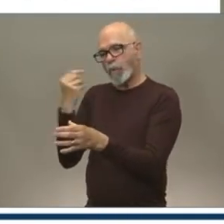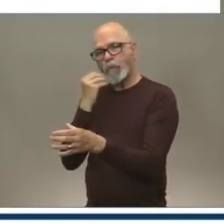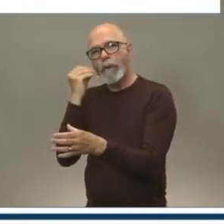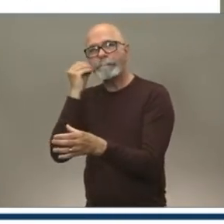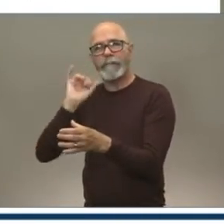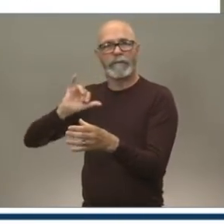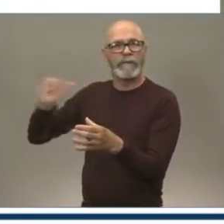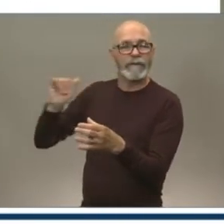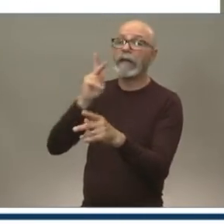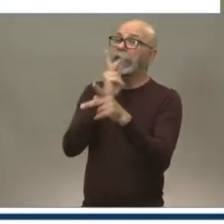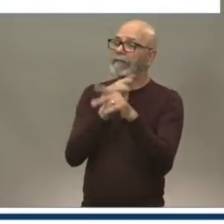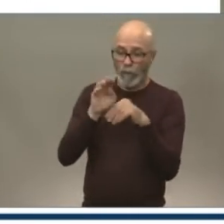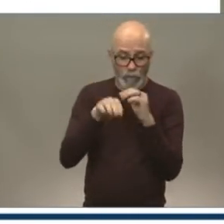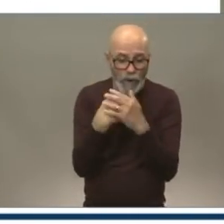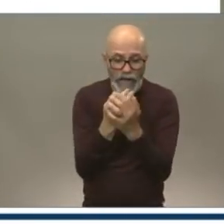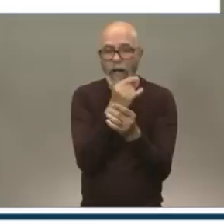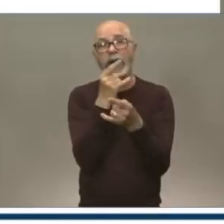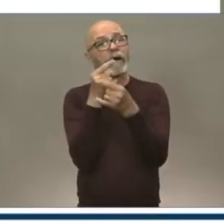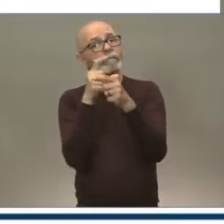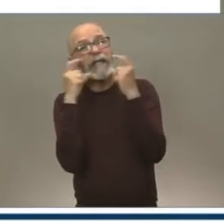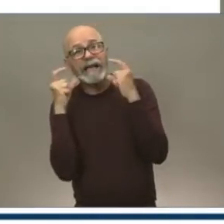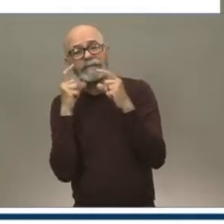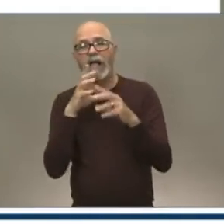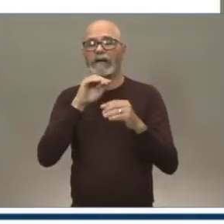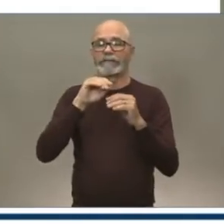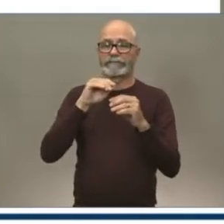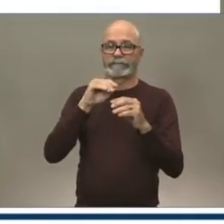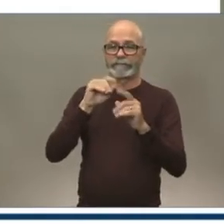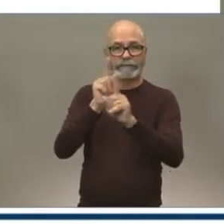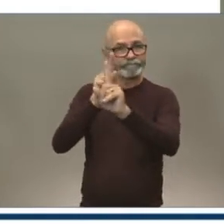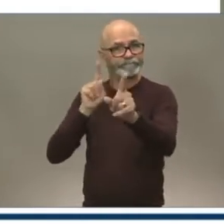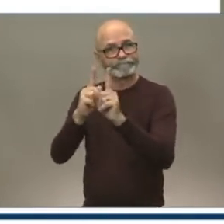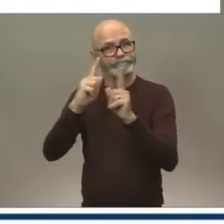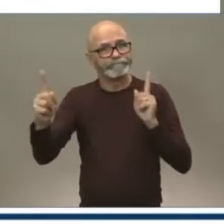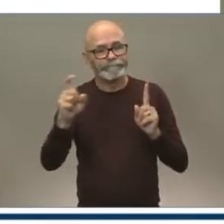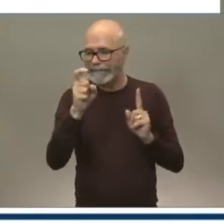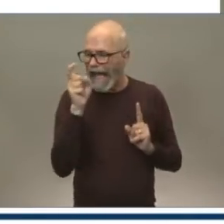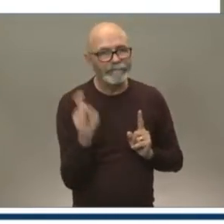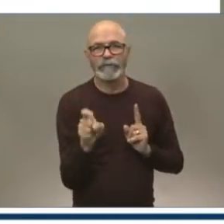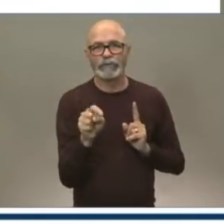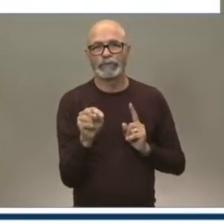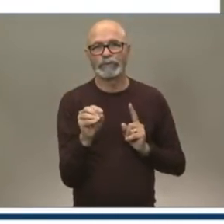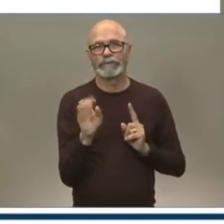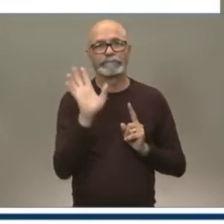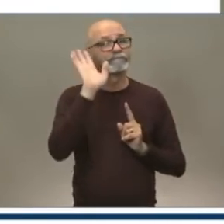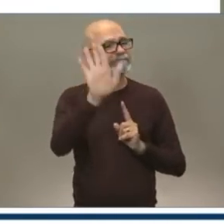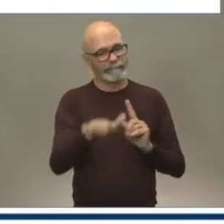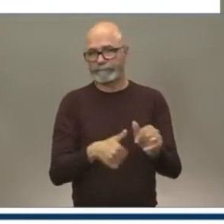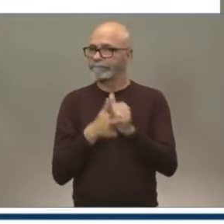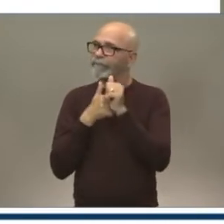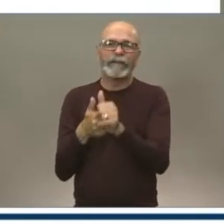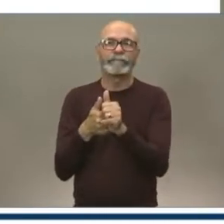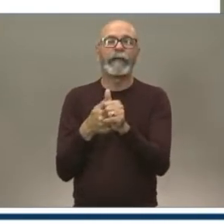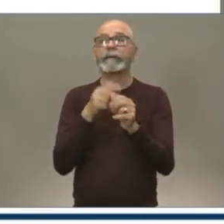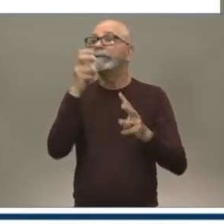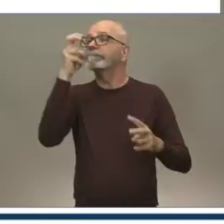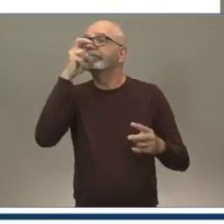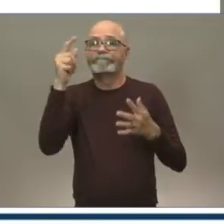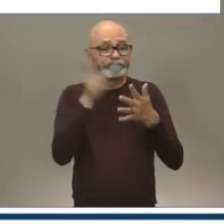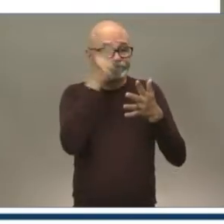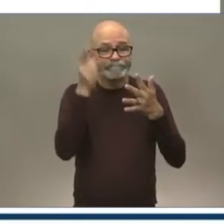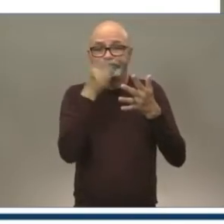washing, and masking rules. And we have to continue to live with significant public health restrictions. I know